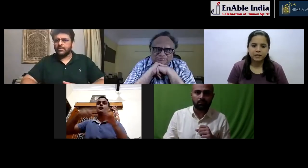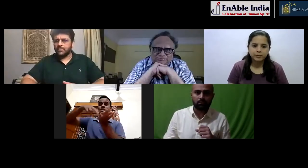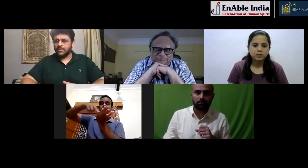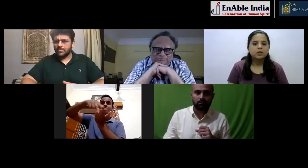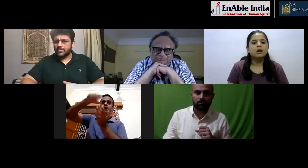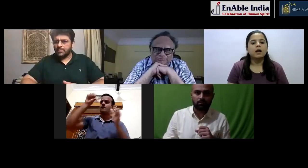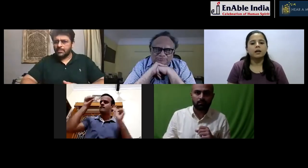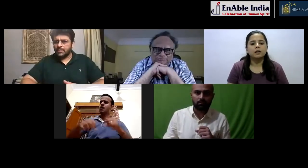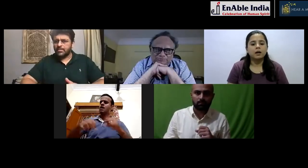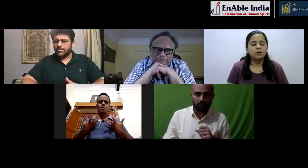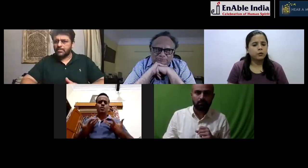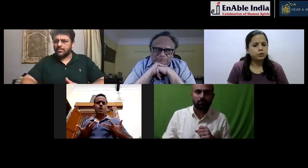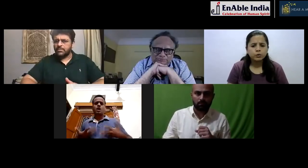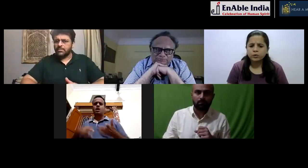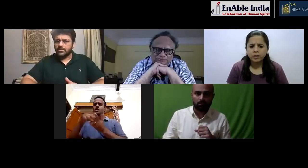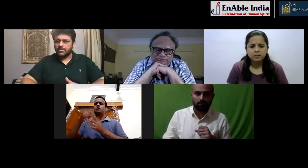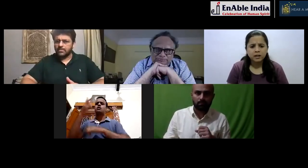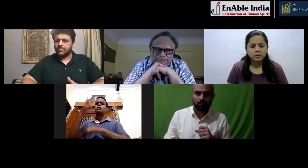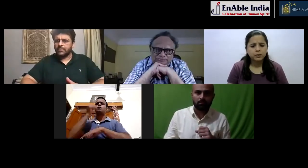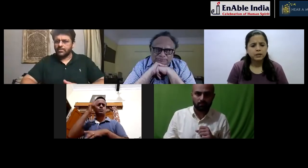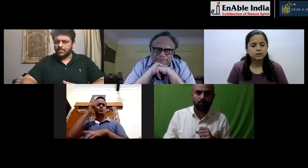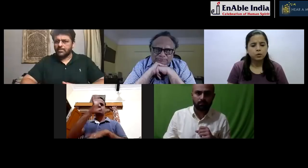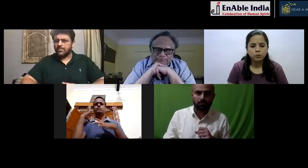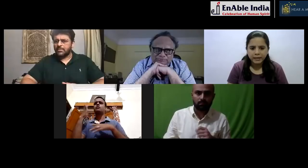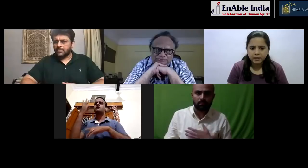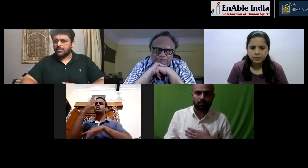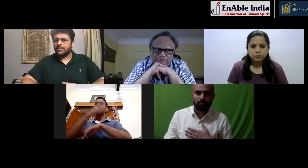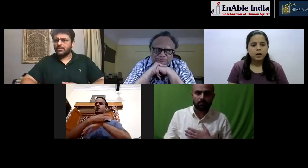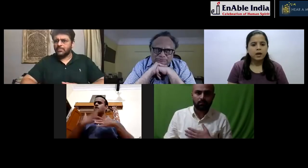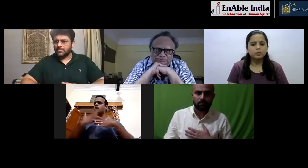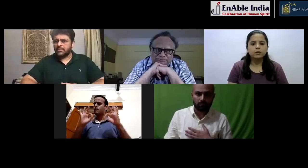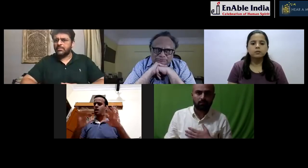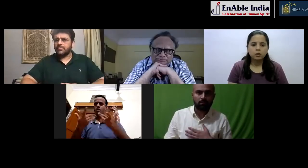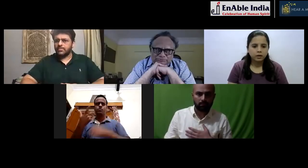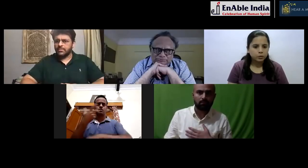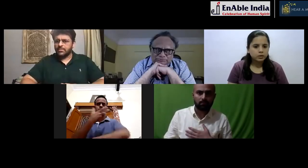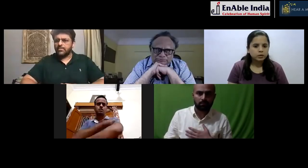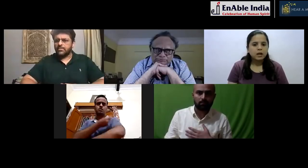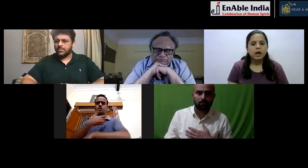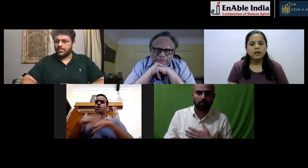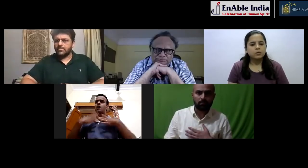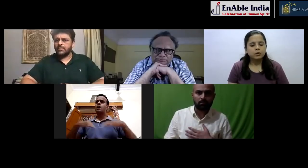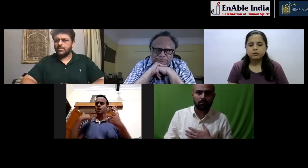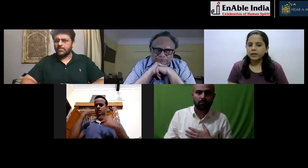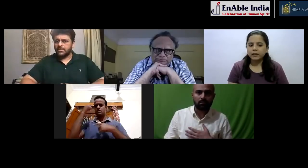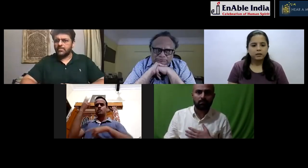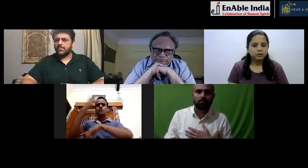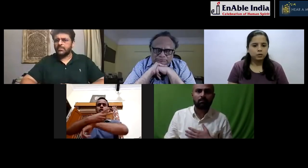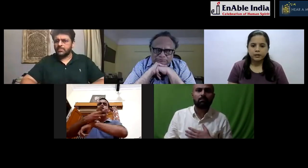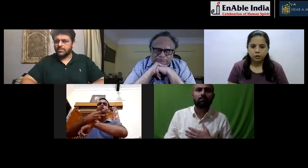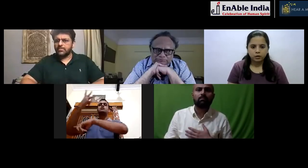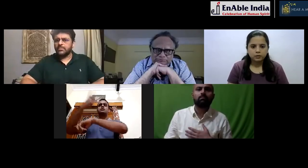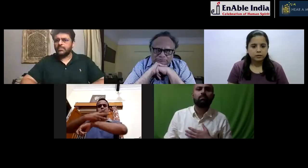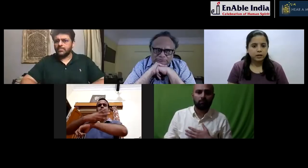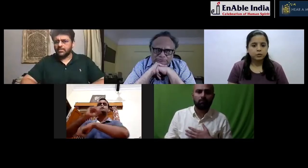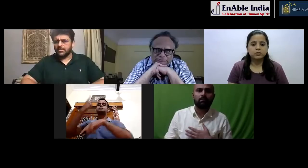I slept, and for 2 to 3 days, I was feeling so weak. I couldn't walk around, and I was not feeling good